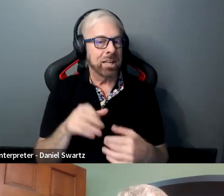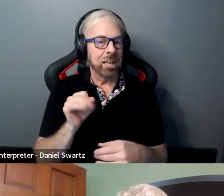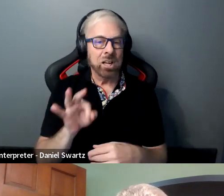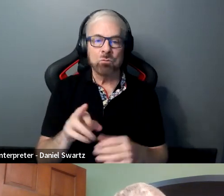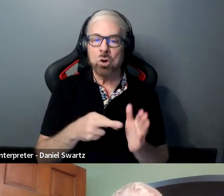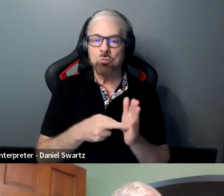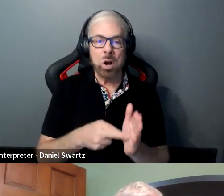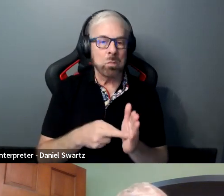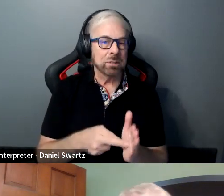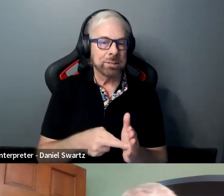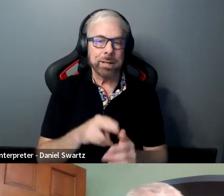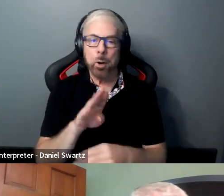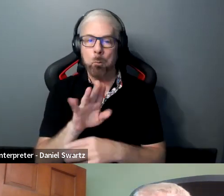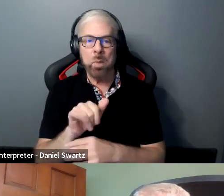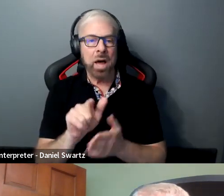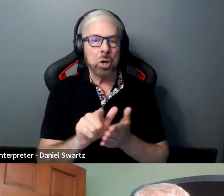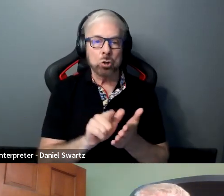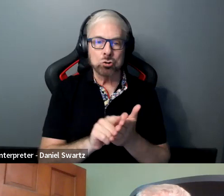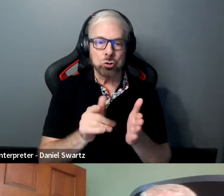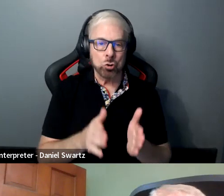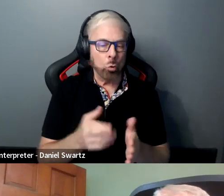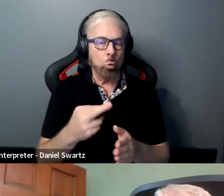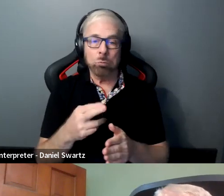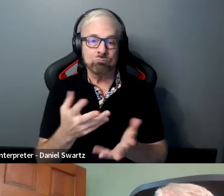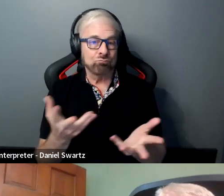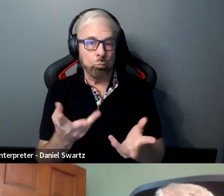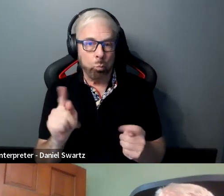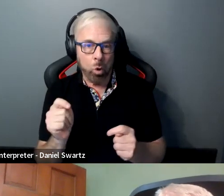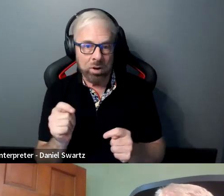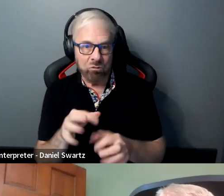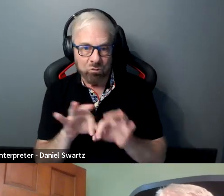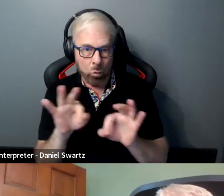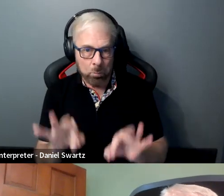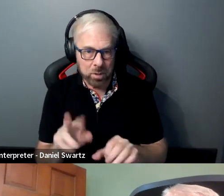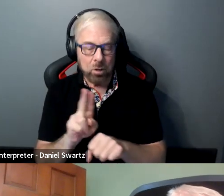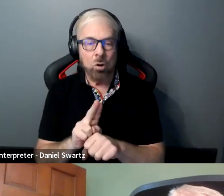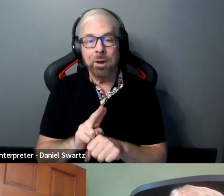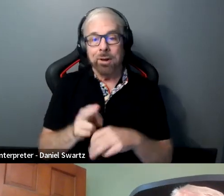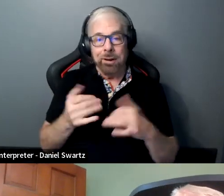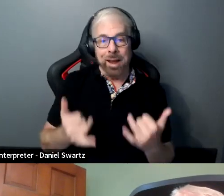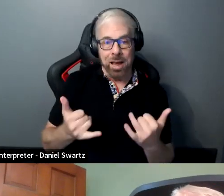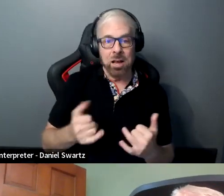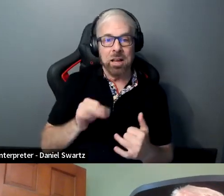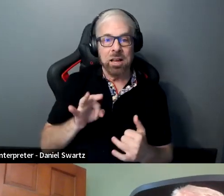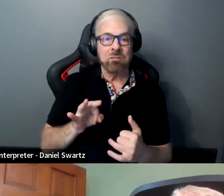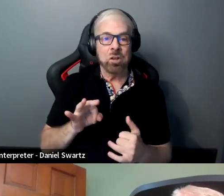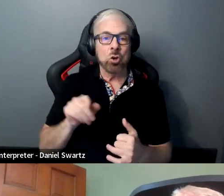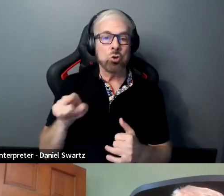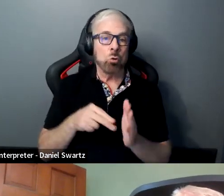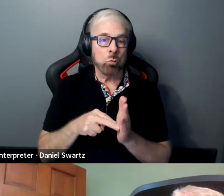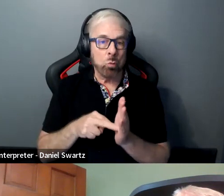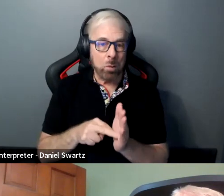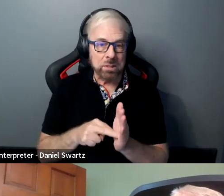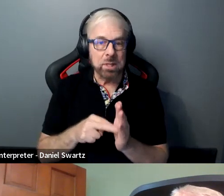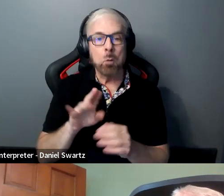by an attorney or what form they use. Right now, if you are represented by an attorney,